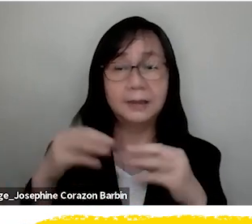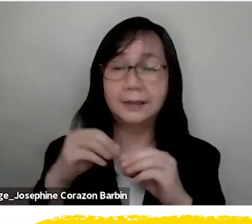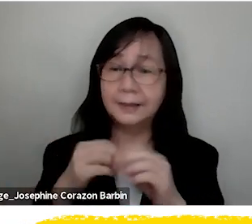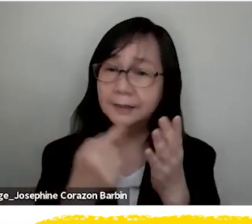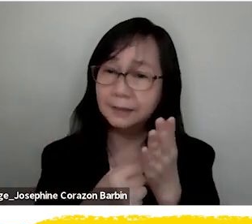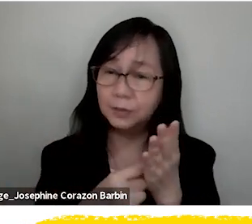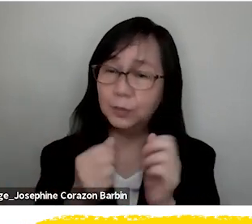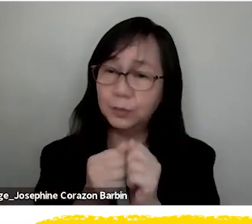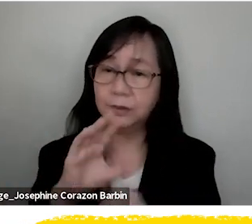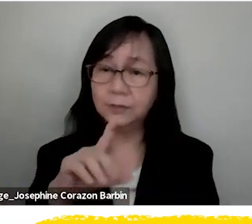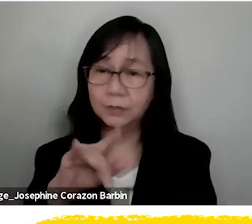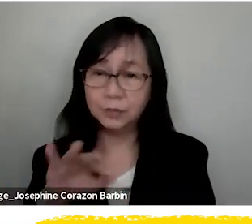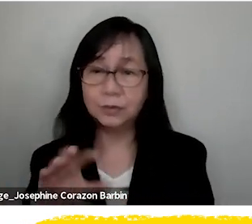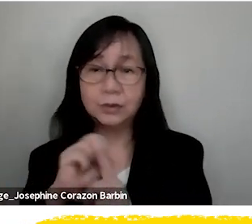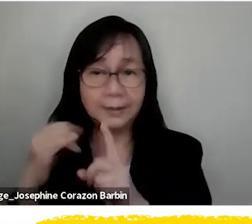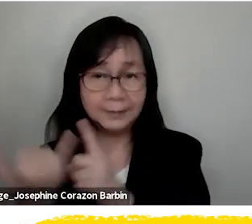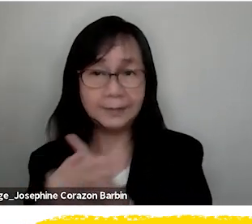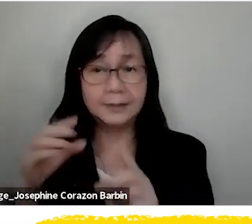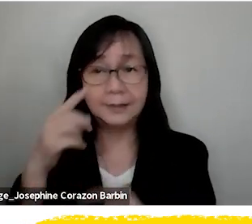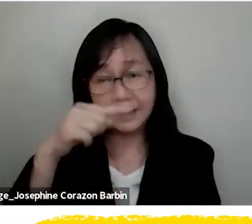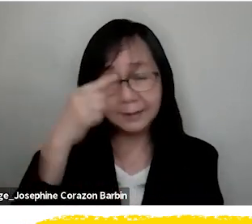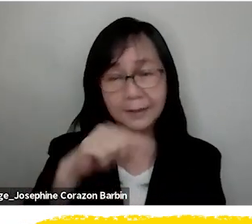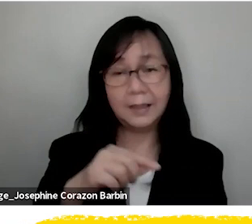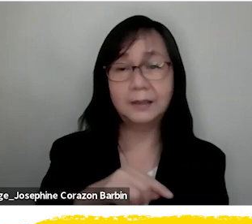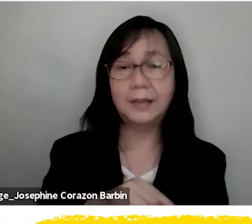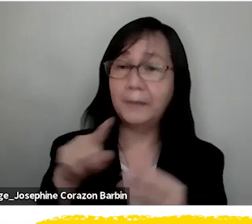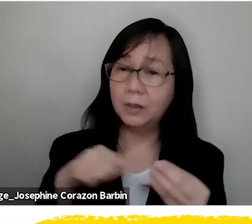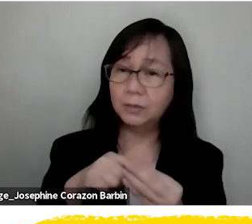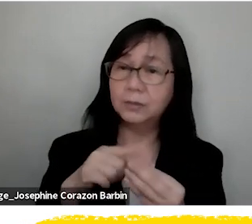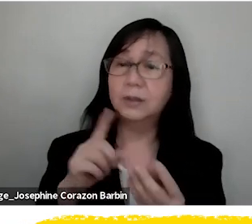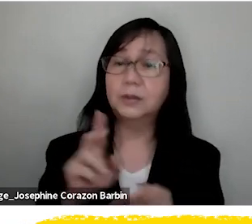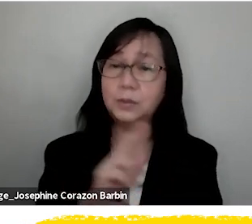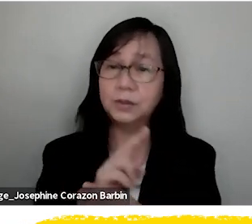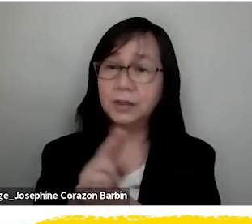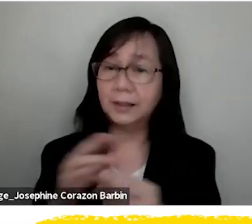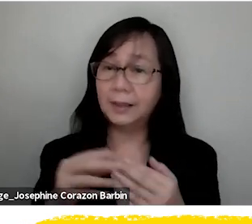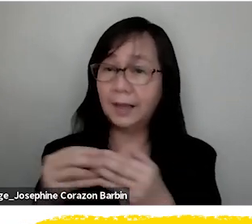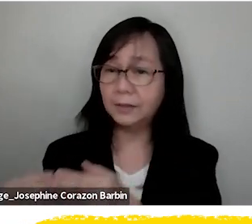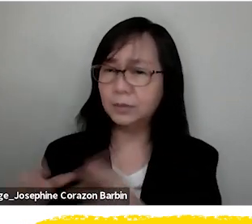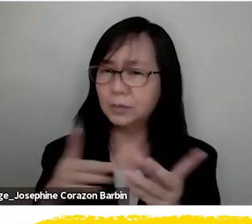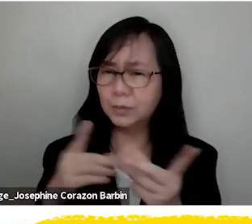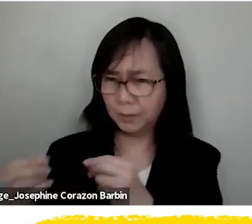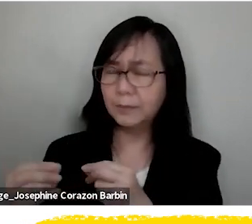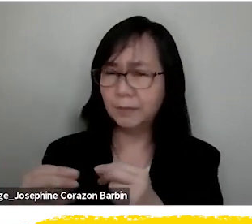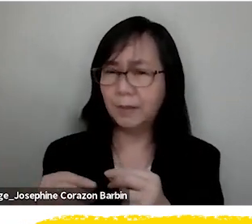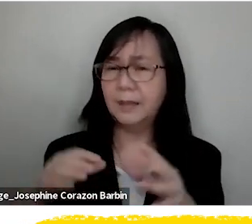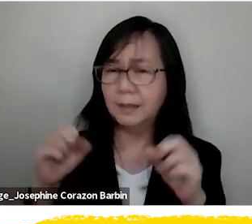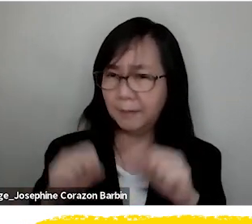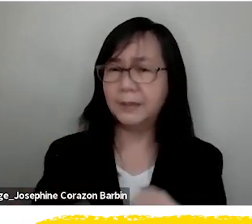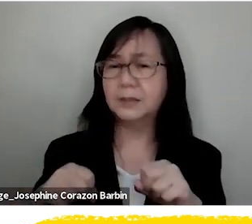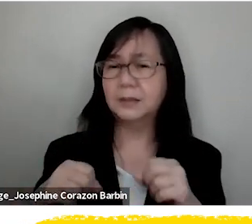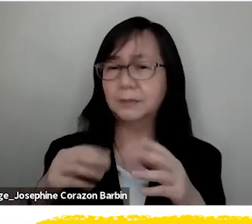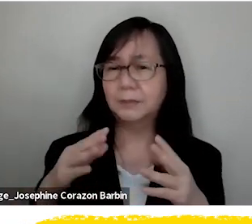civil society in Thailand about, again, using the guide to do some capacity building for civil